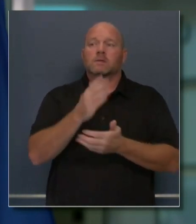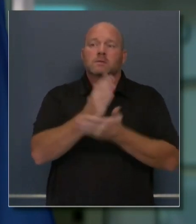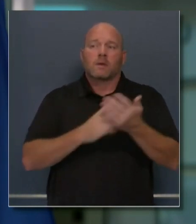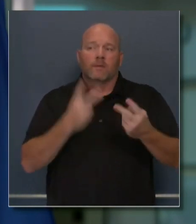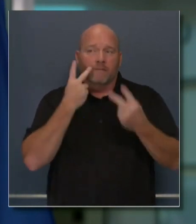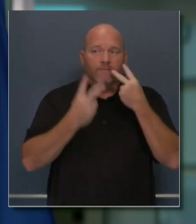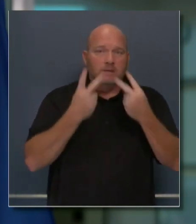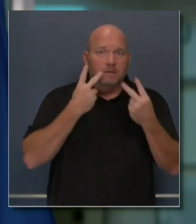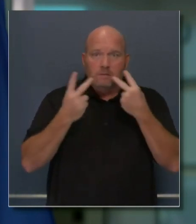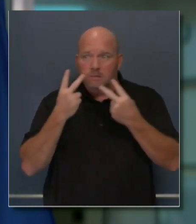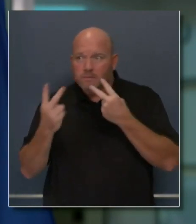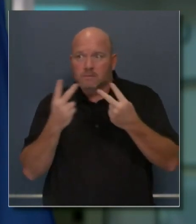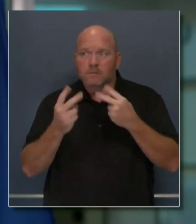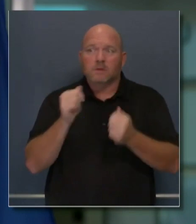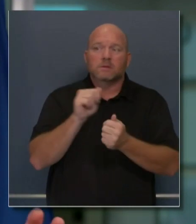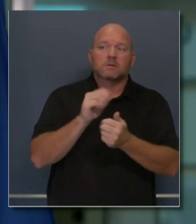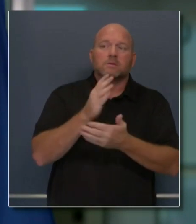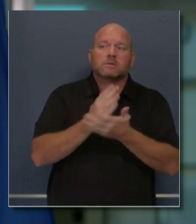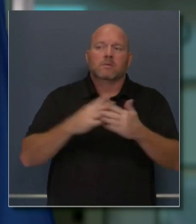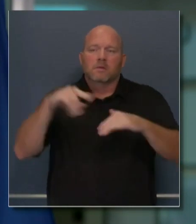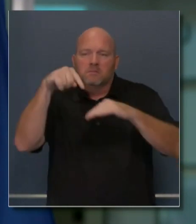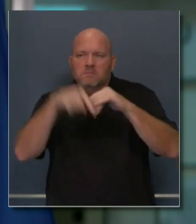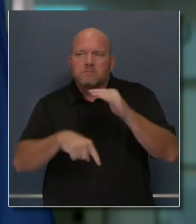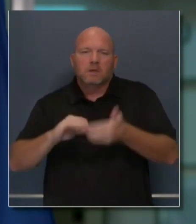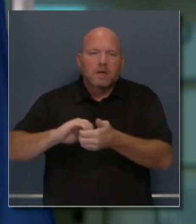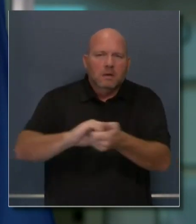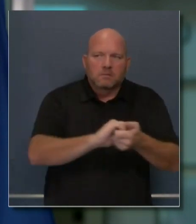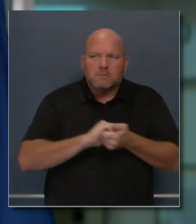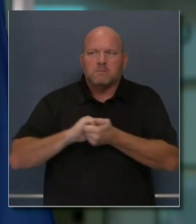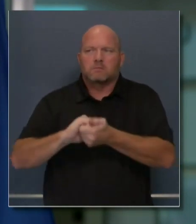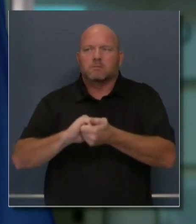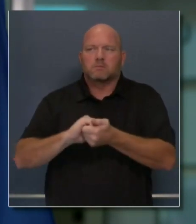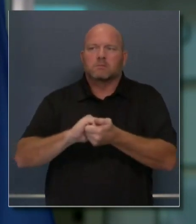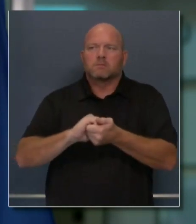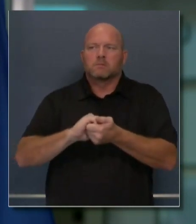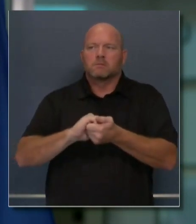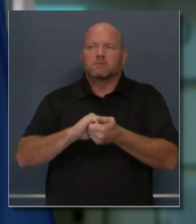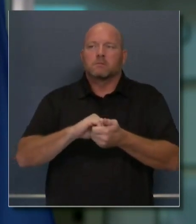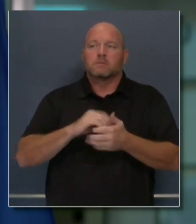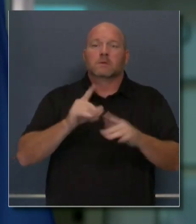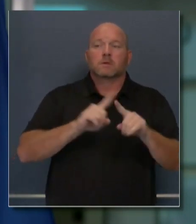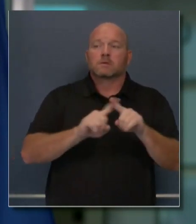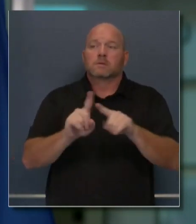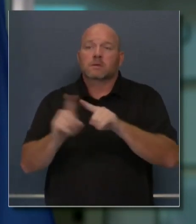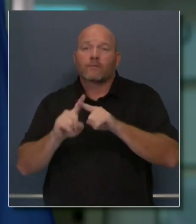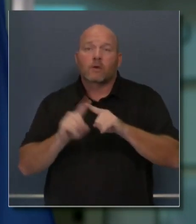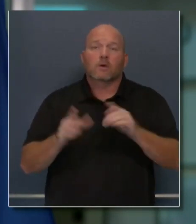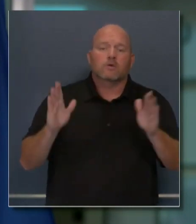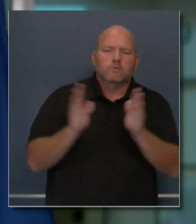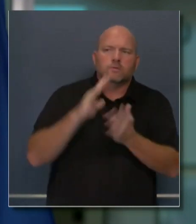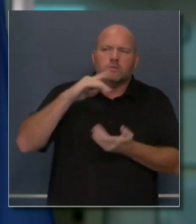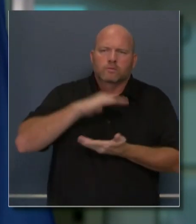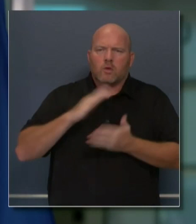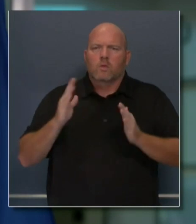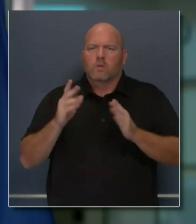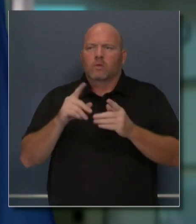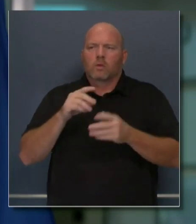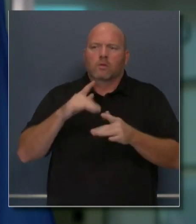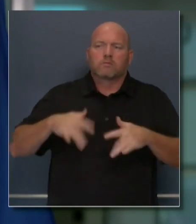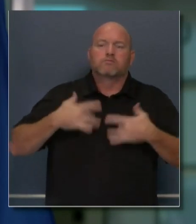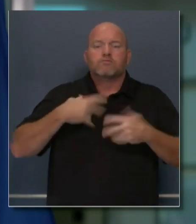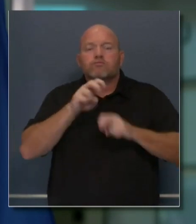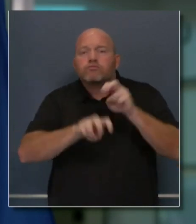deeper collaboration, even beyond some of the larger theme parks, but many of the smaller theme parks that want